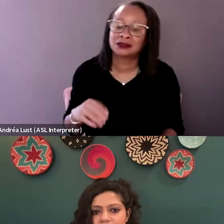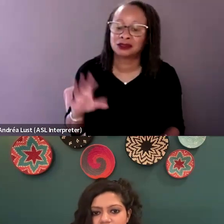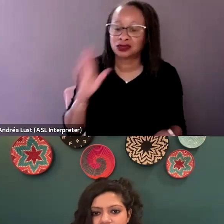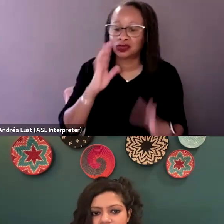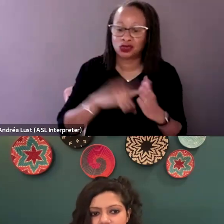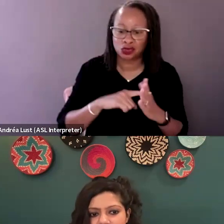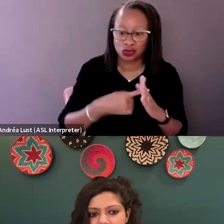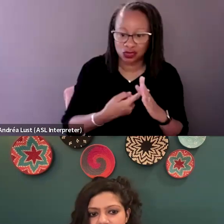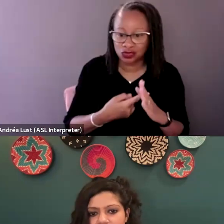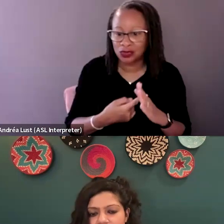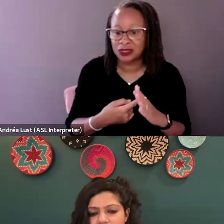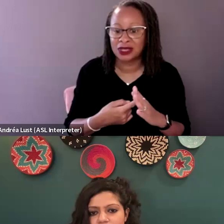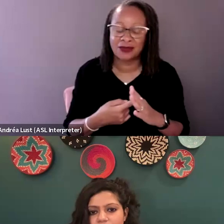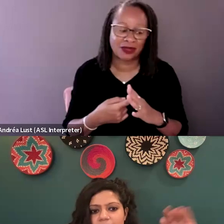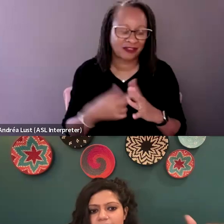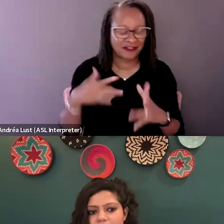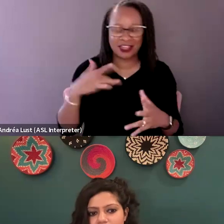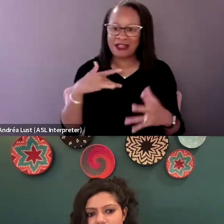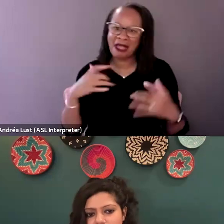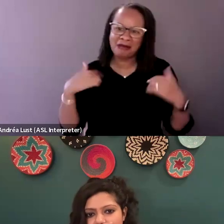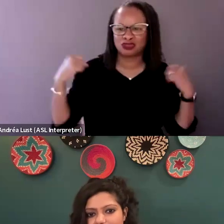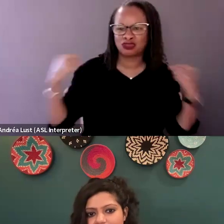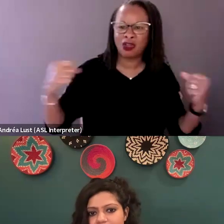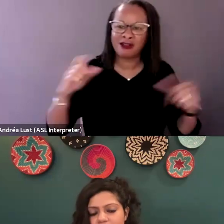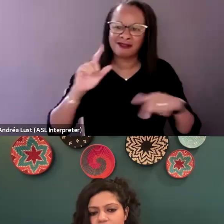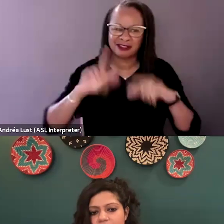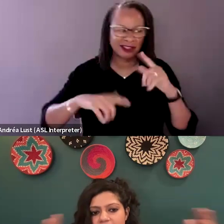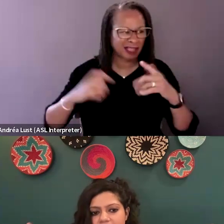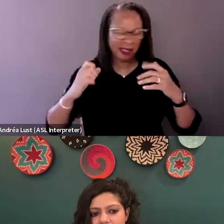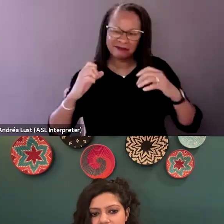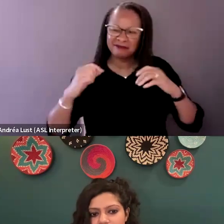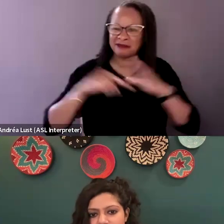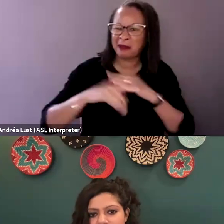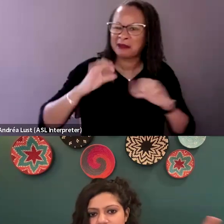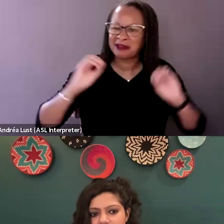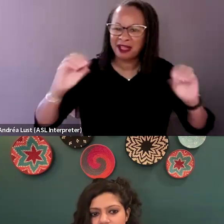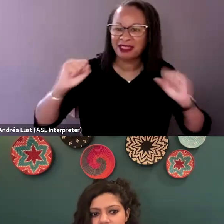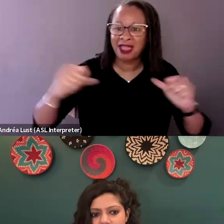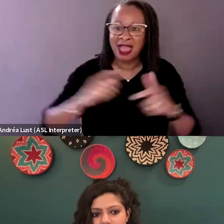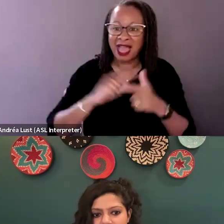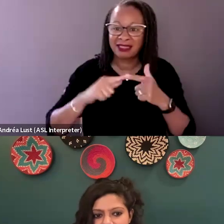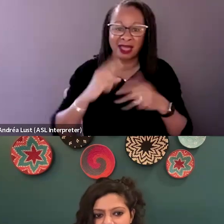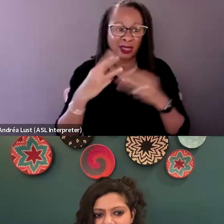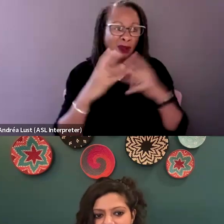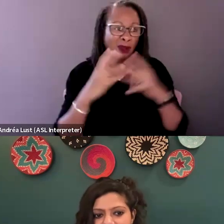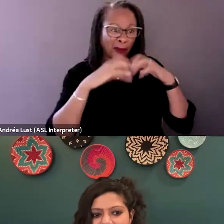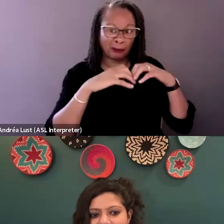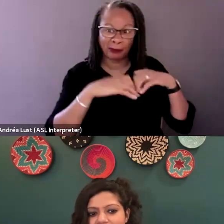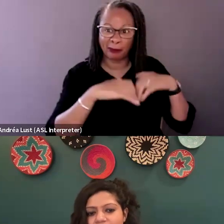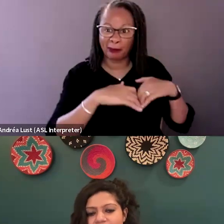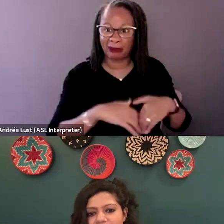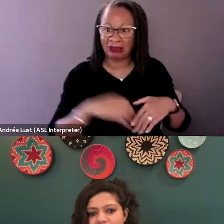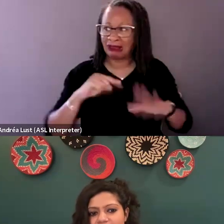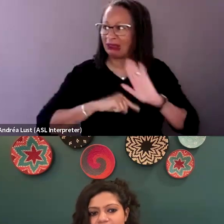certain markets, you have shared it with people, you have a certain amount of assurance.